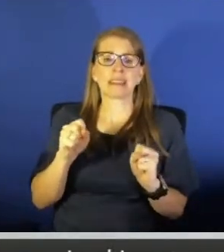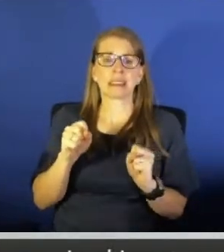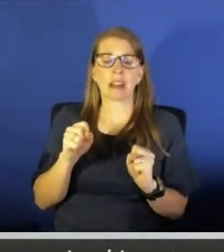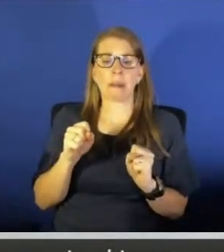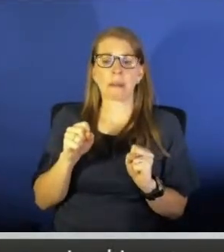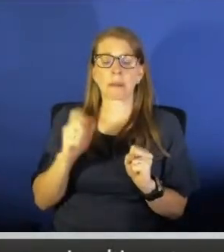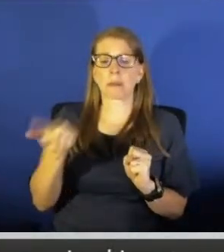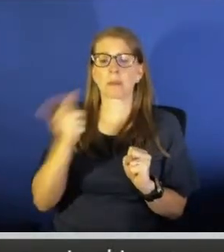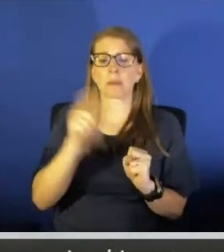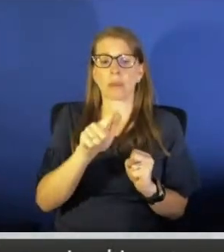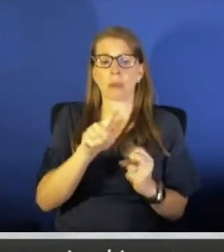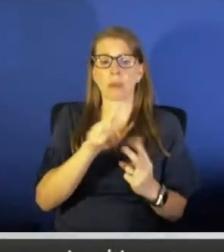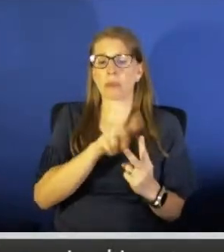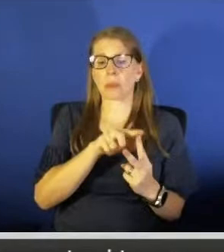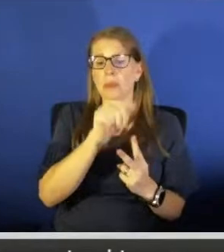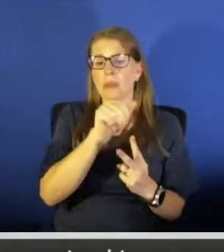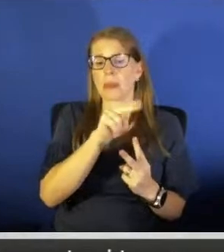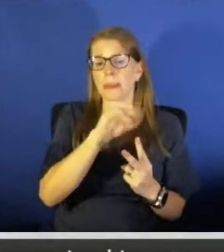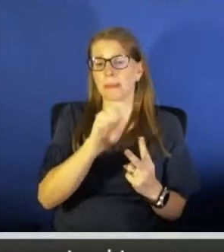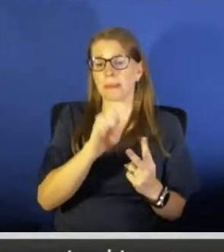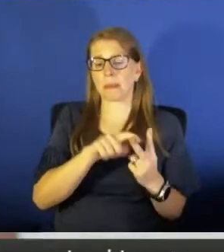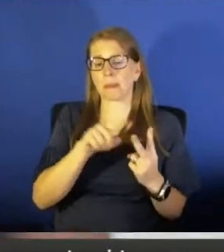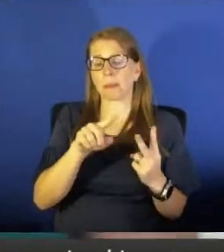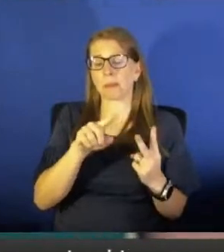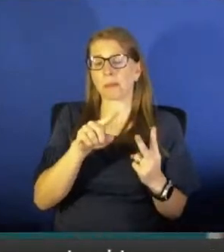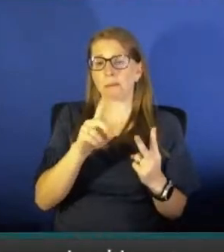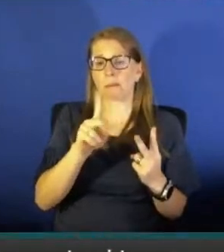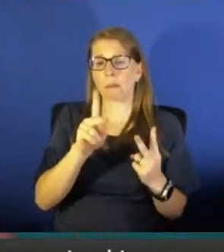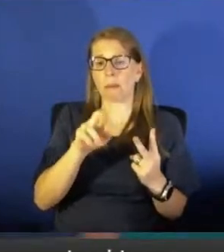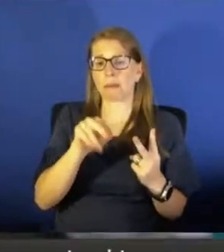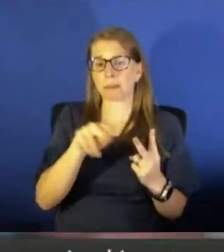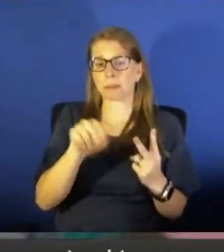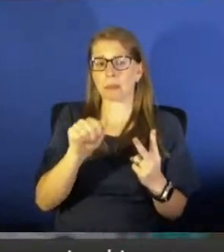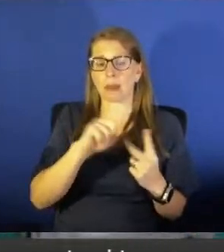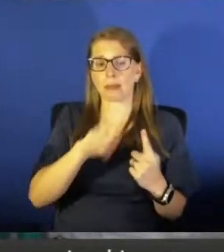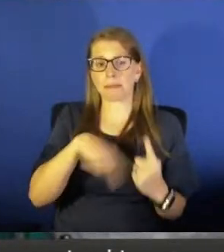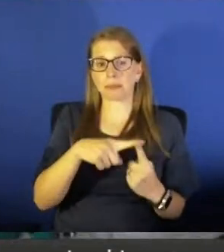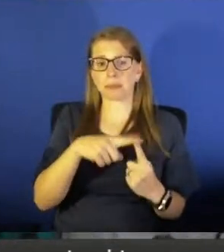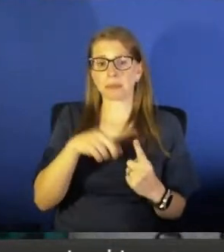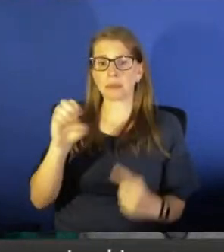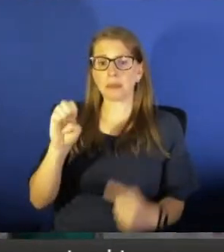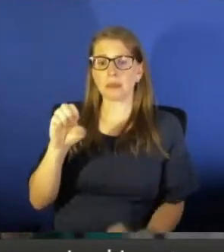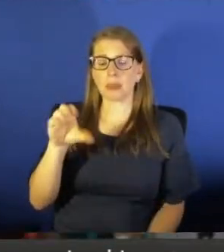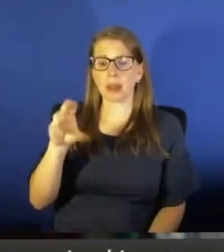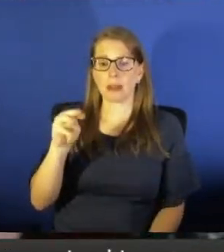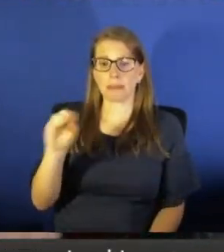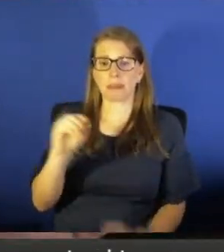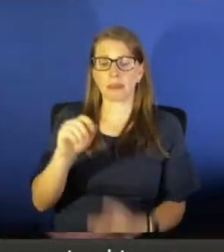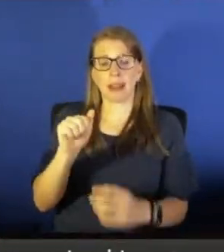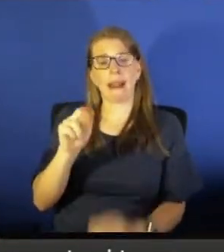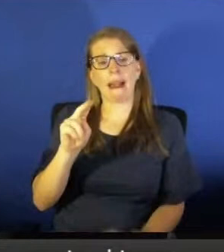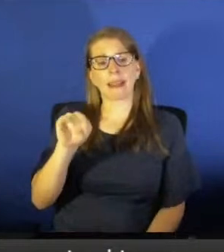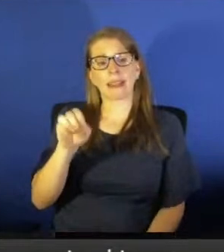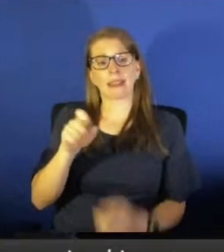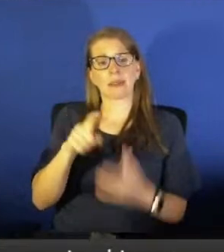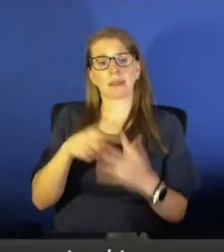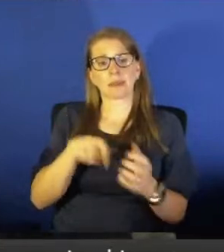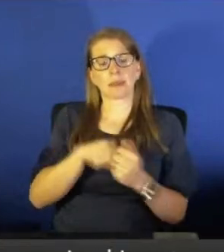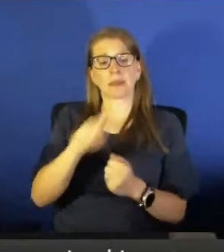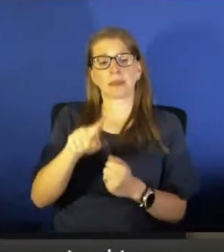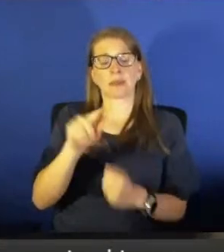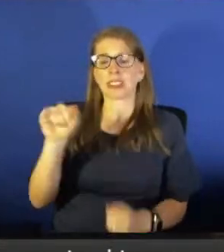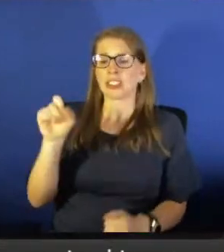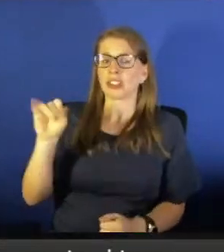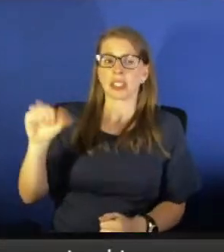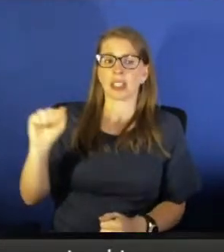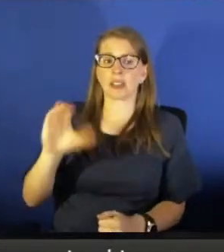talk a little bit more about ECMO. And we've been chatting all morning long. Annie, I'll start with you. As we heard in Jessica's story about